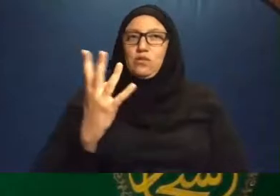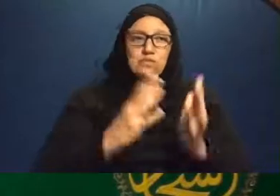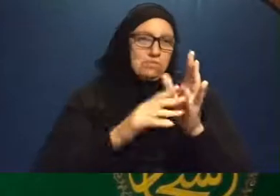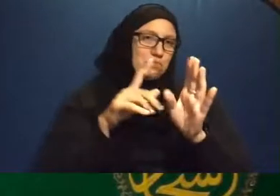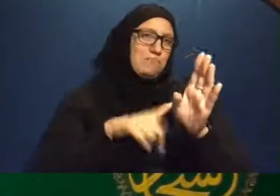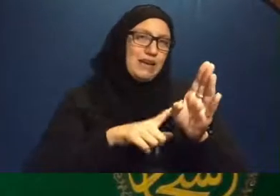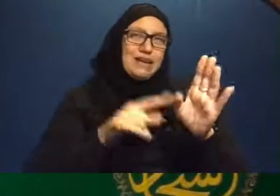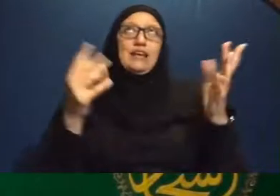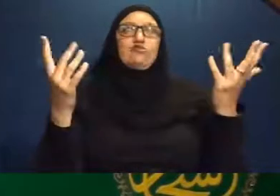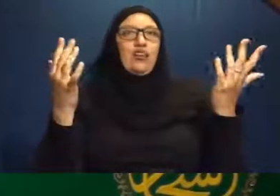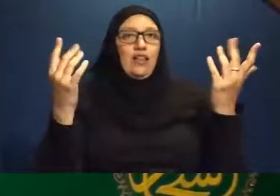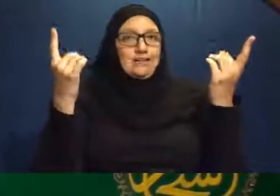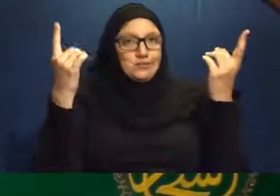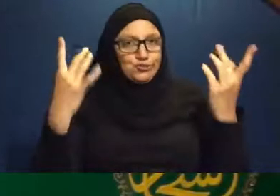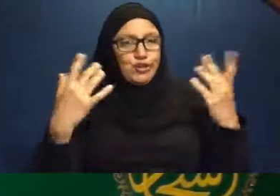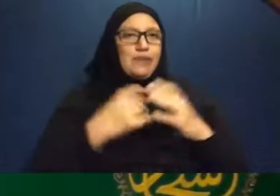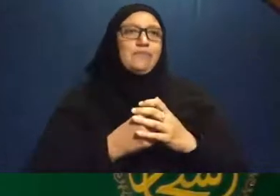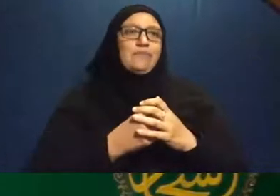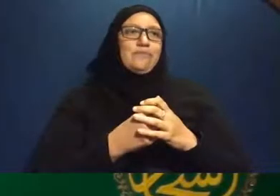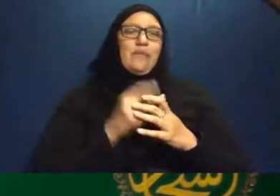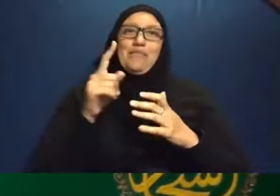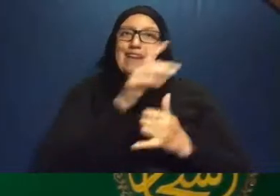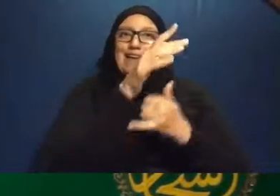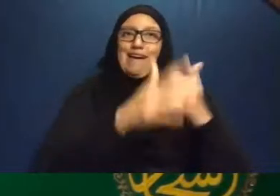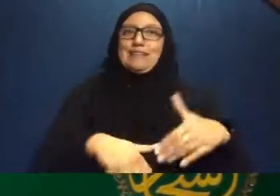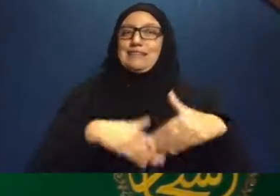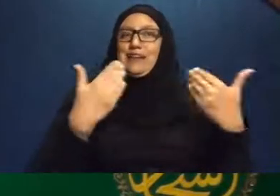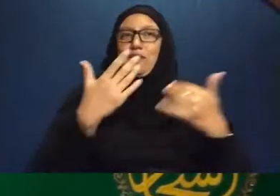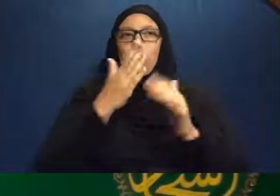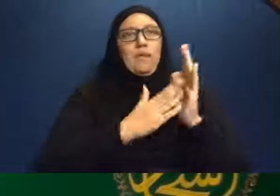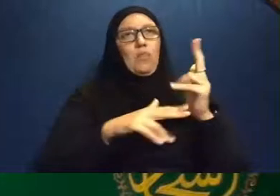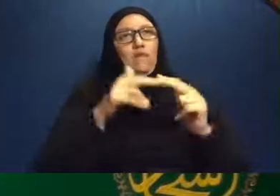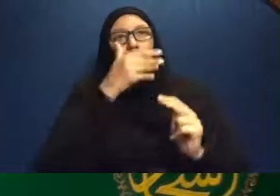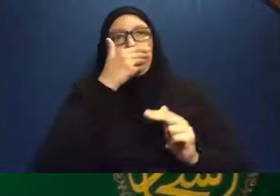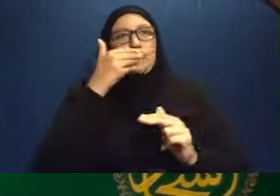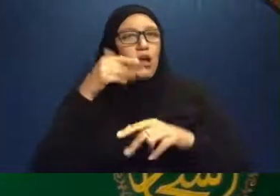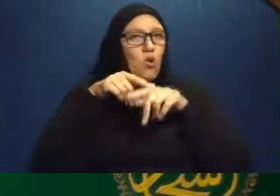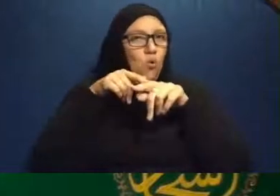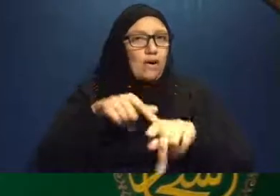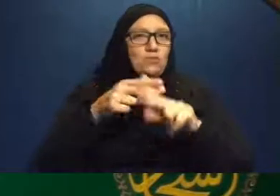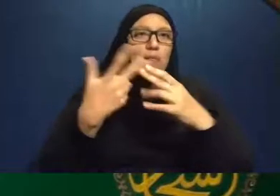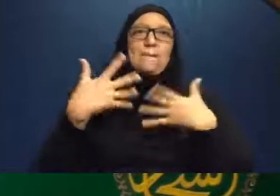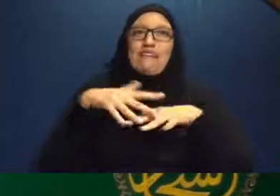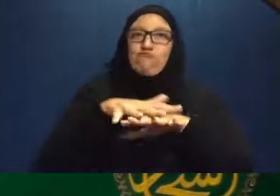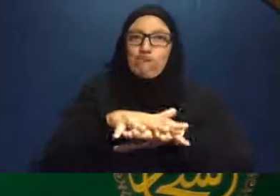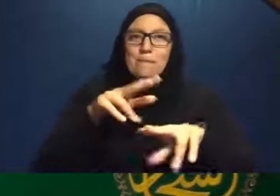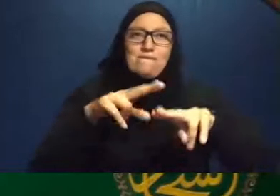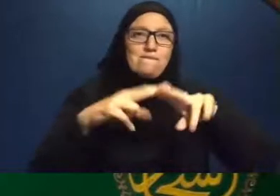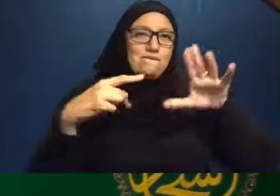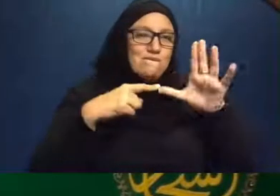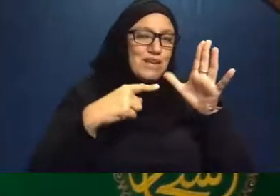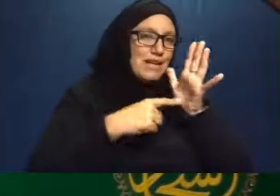of May, next Sunday, inshallah, is going to be the next day of the month of Ramadan, according to the mainstream